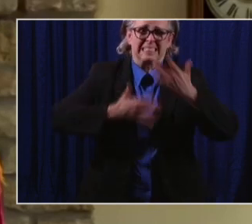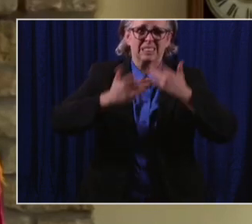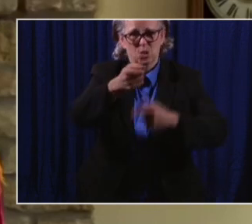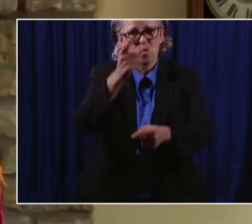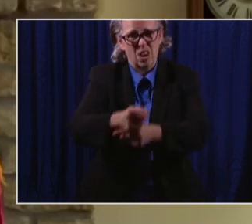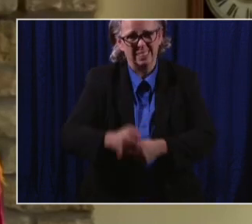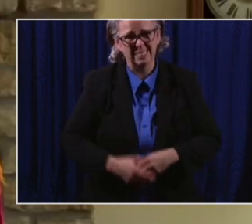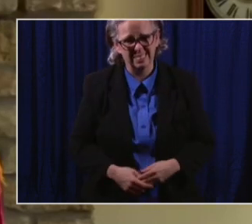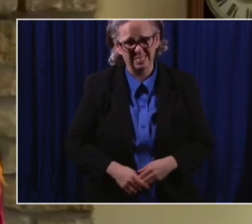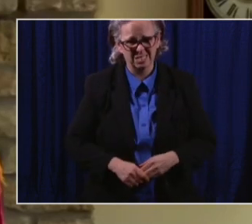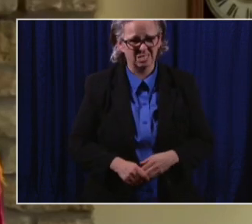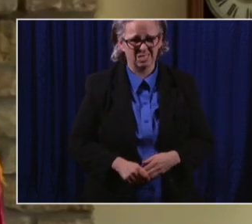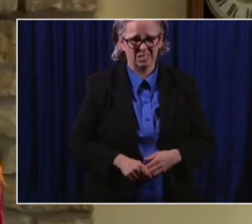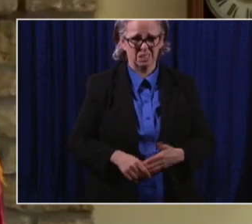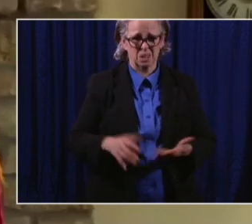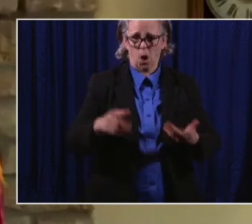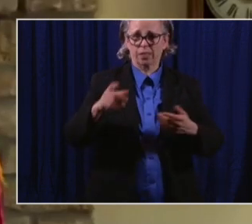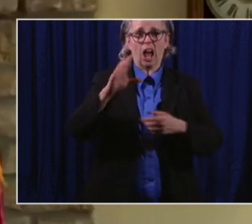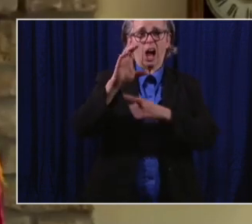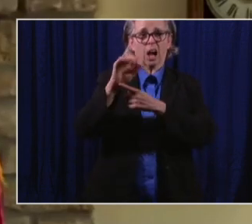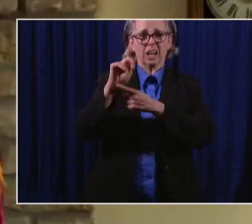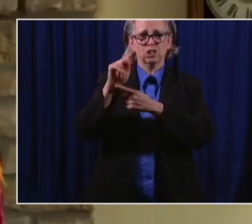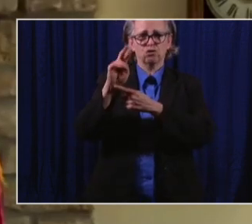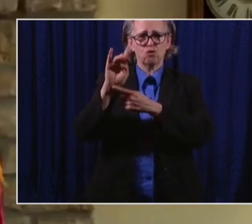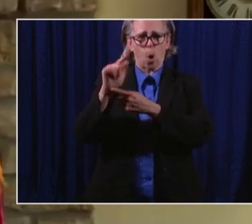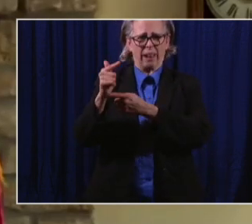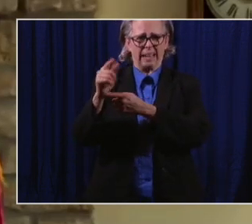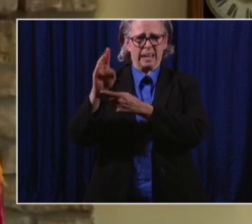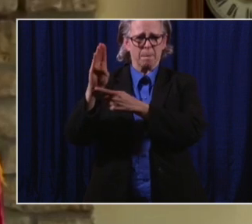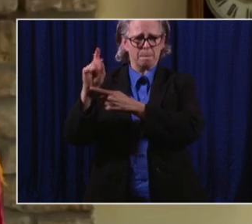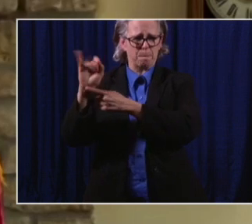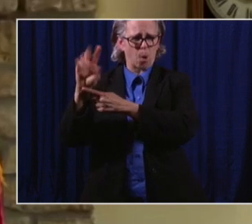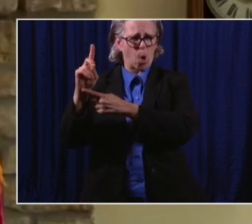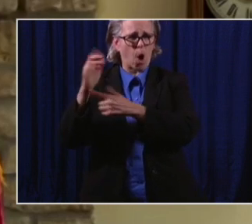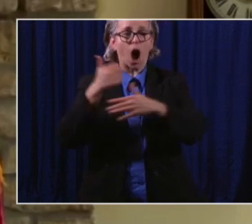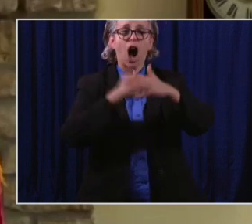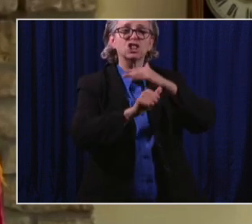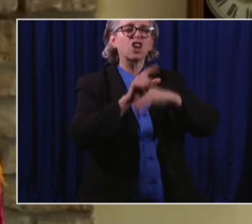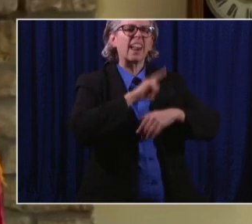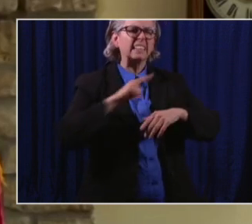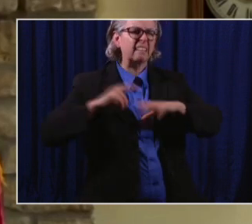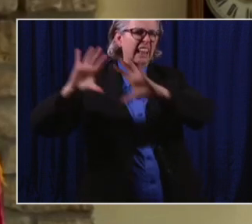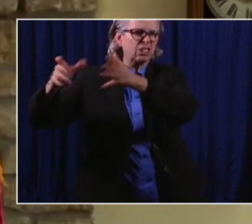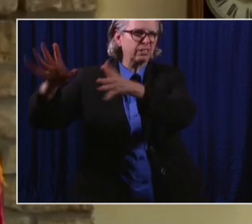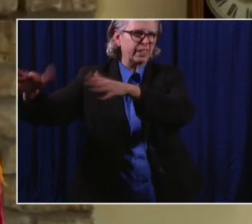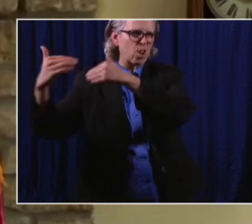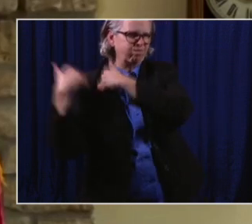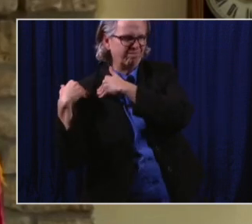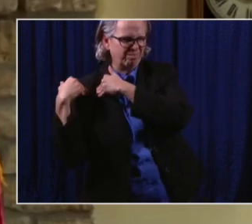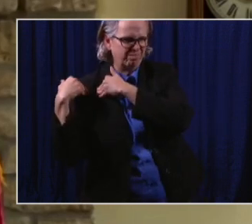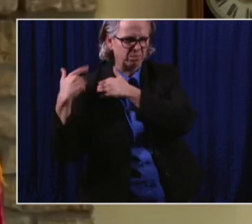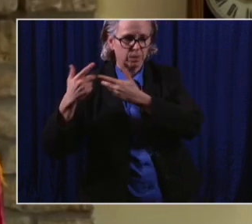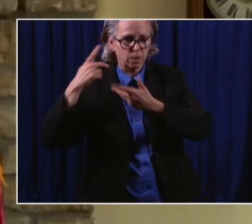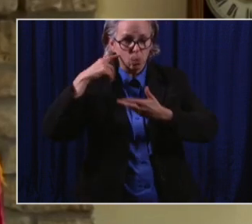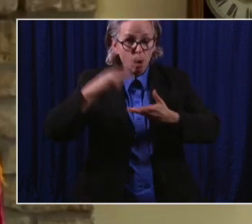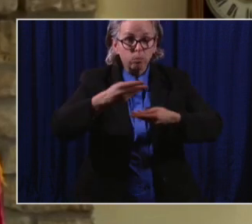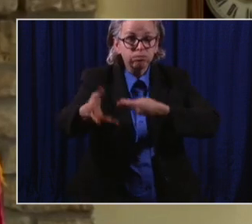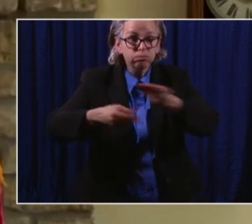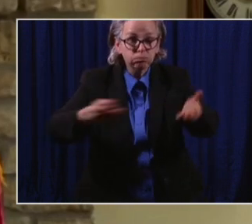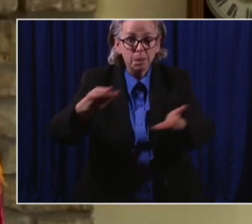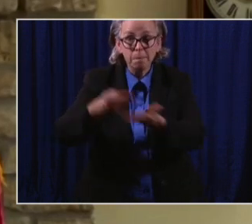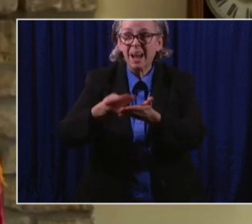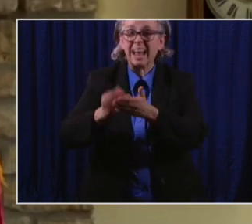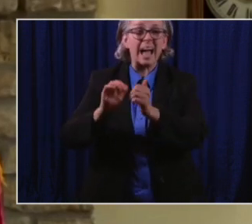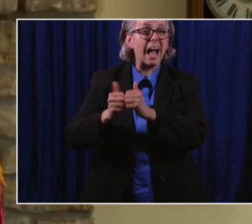legislature. There's 2 ways to get money out. We can pass a bill, or we can, go through the controlling board. In either